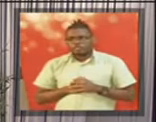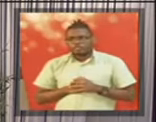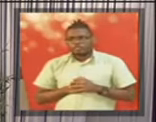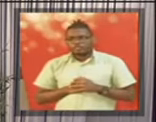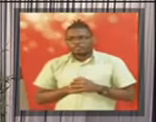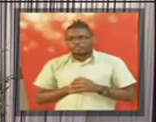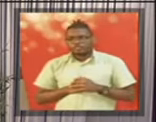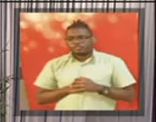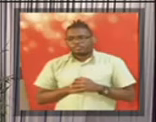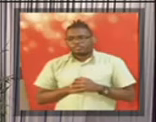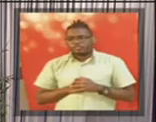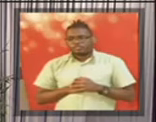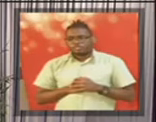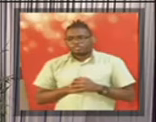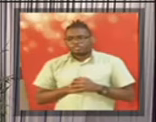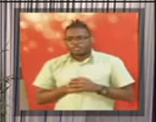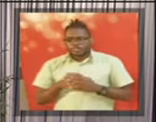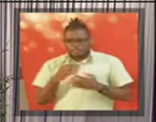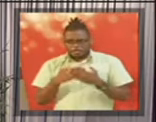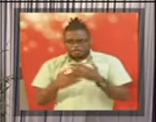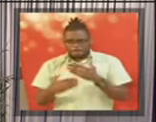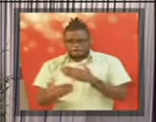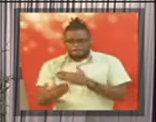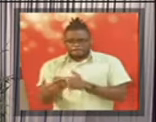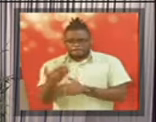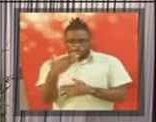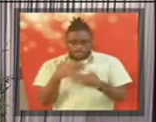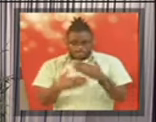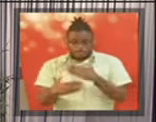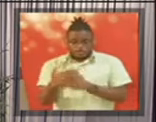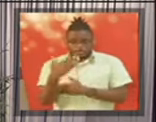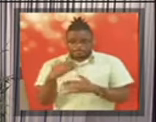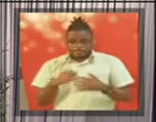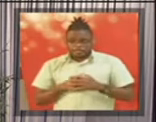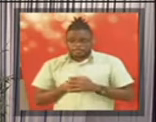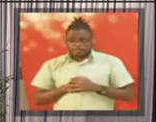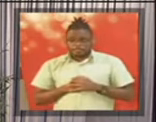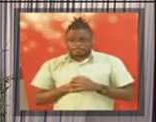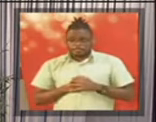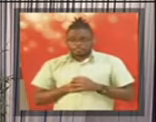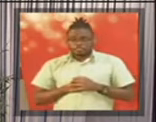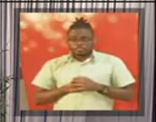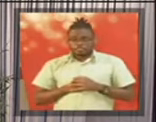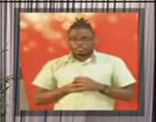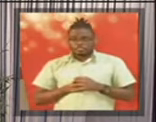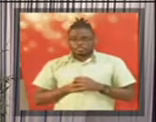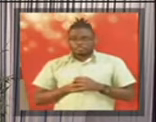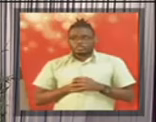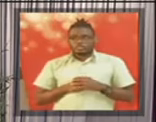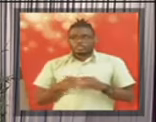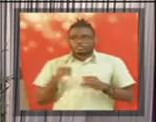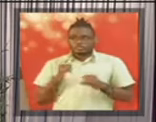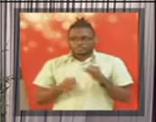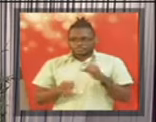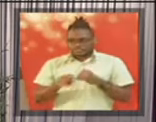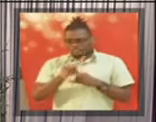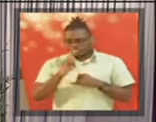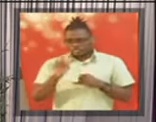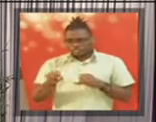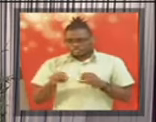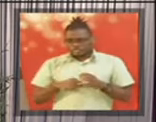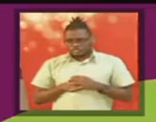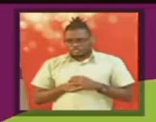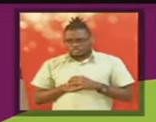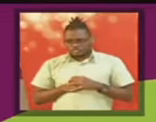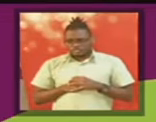Yes, hello, good morning. We're next to again here from 91.9, thank you. Just a final question. It could be referred to as